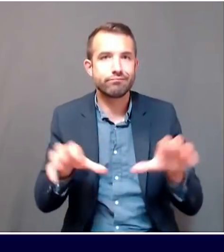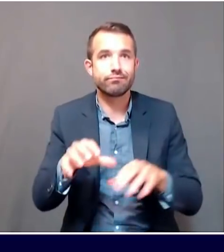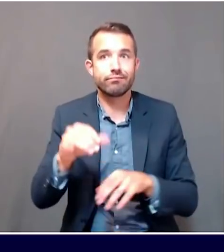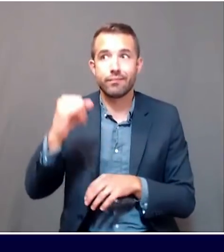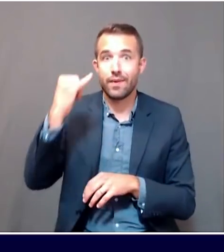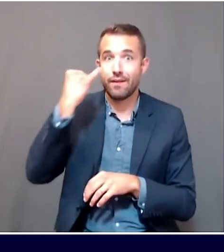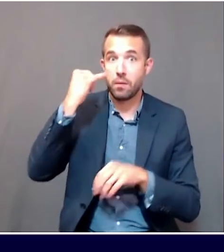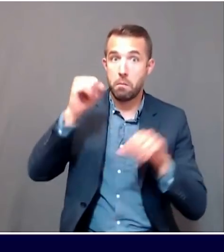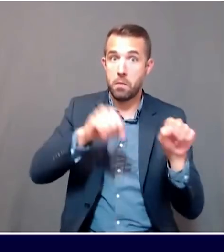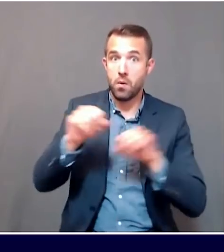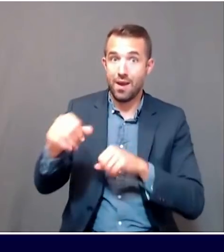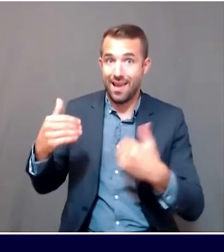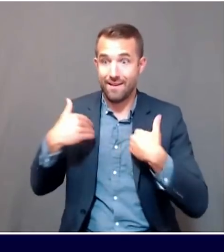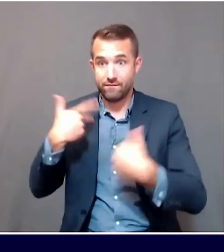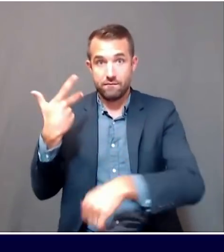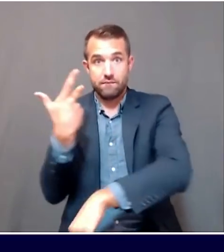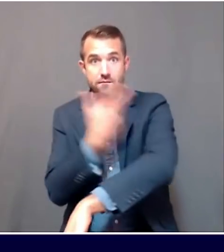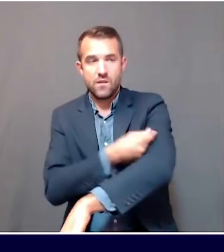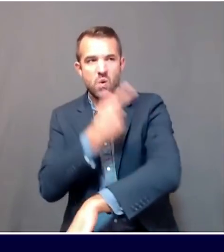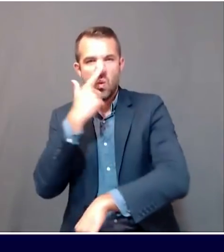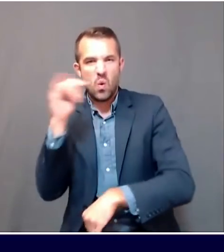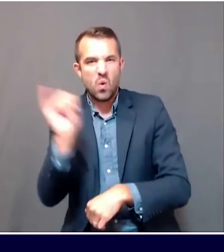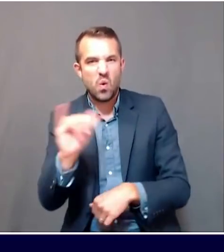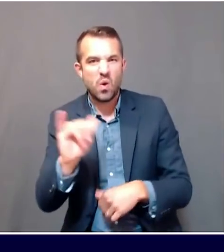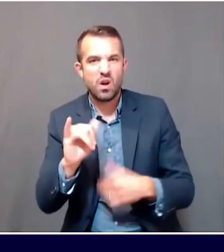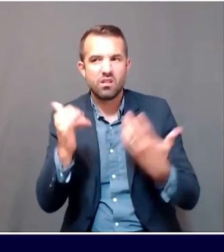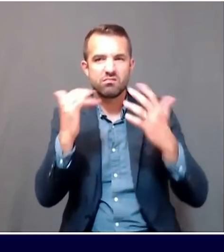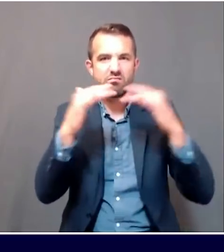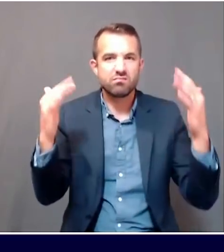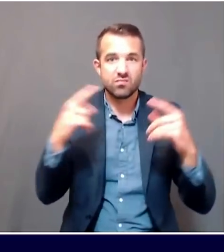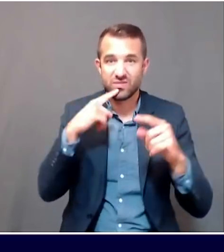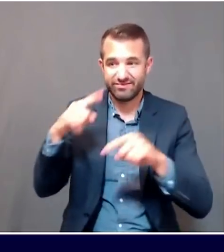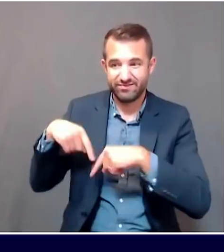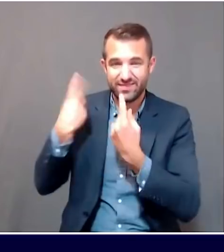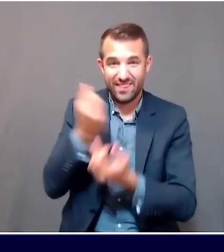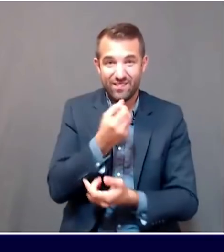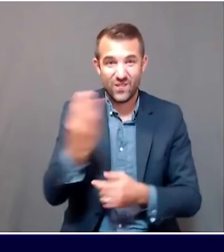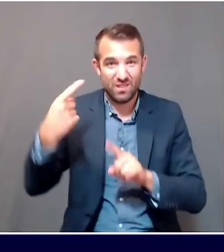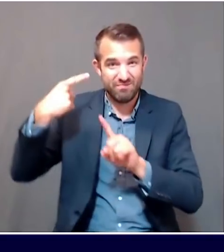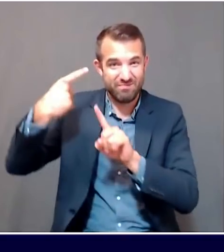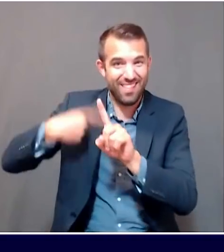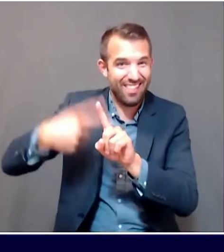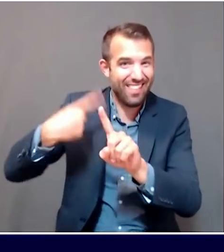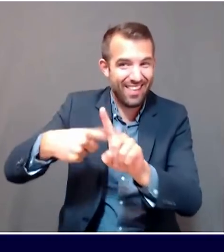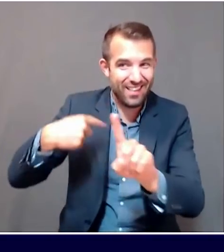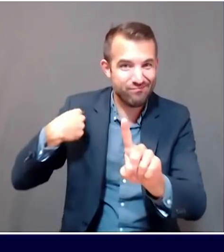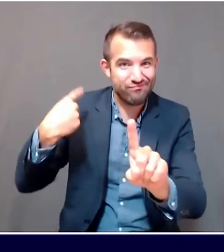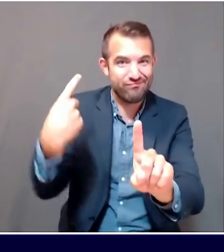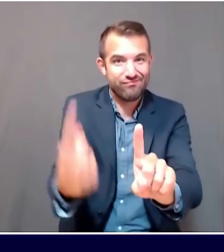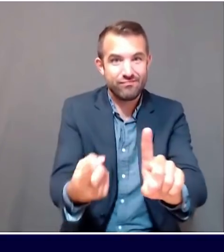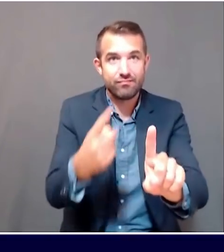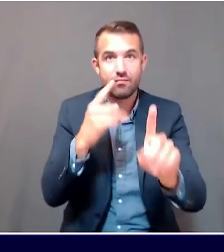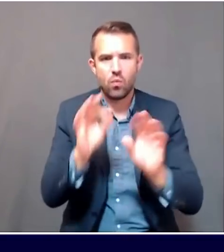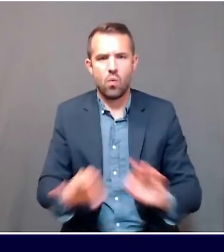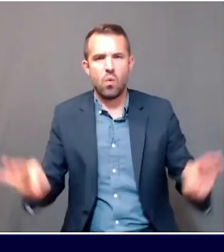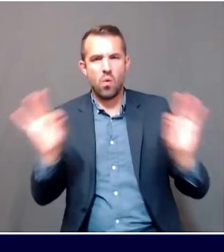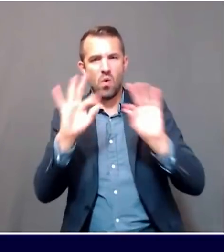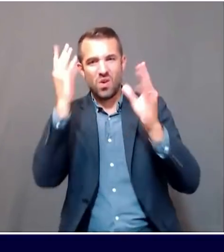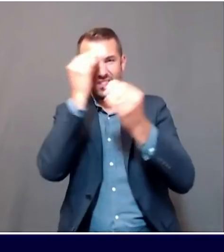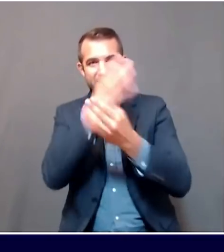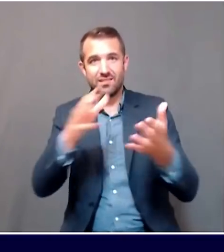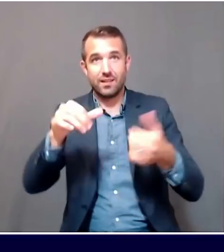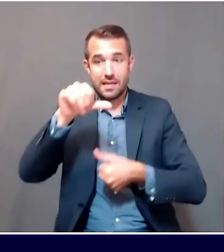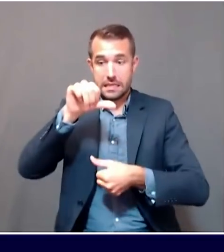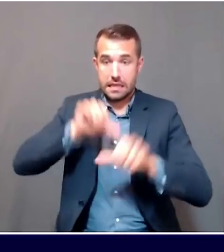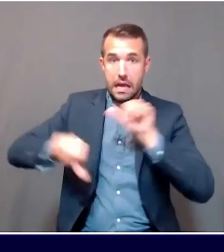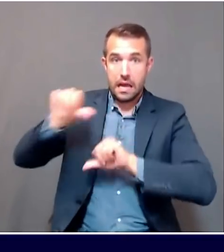now. And I wanted to take a moment today to provide everyone an update both on the science as well as what Maine